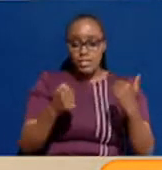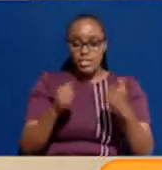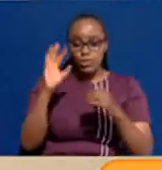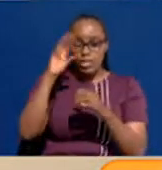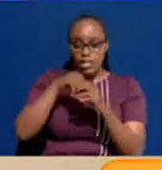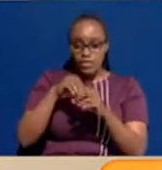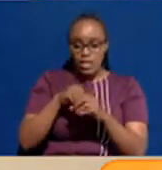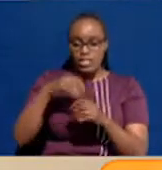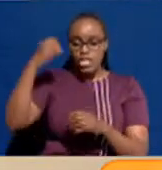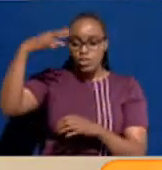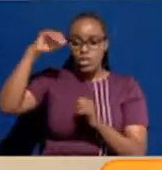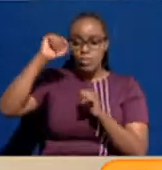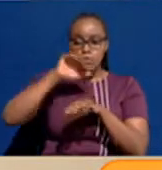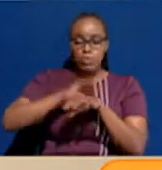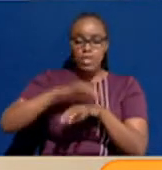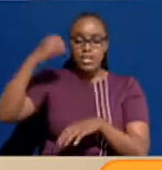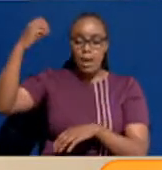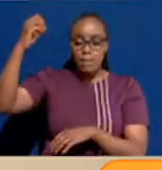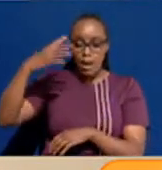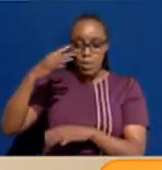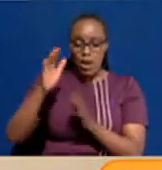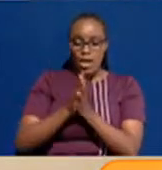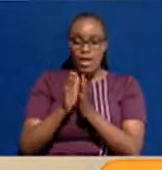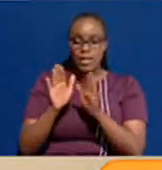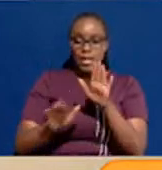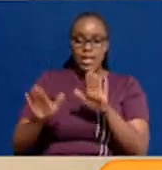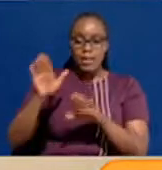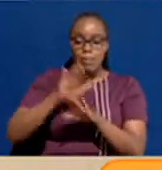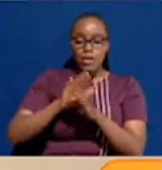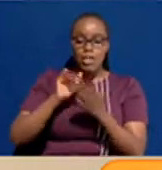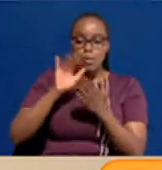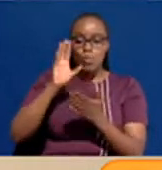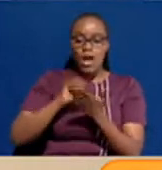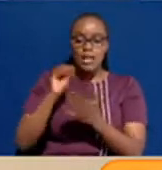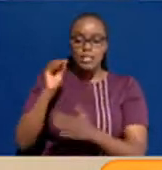stations that can generate power to replace the more expensive, less